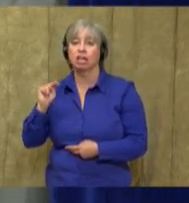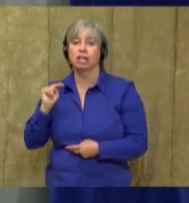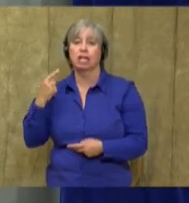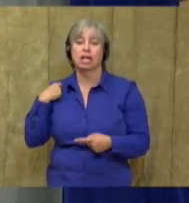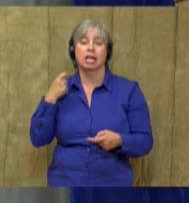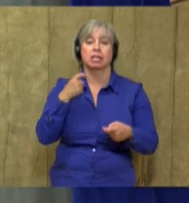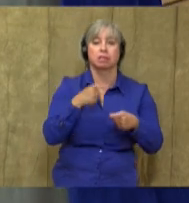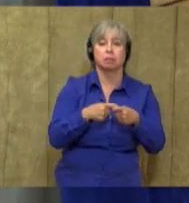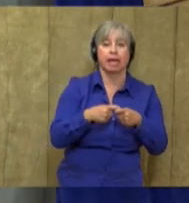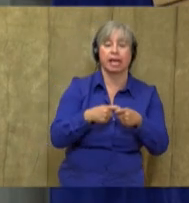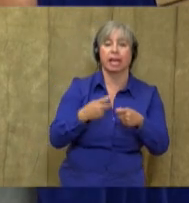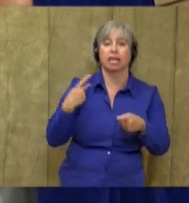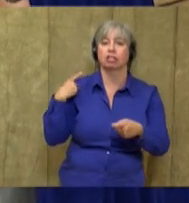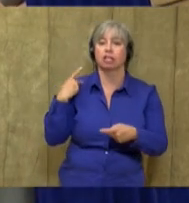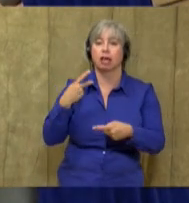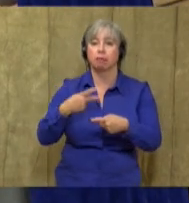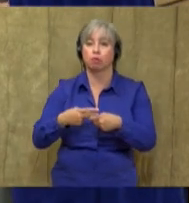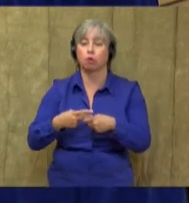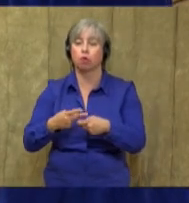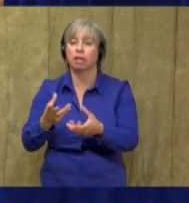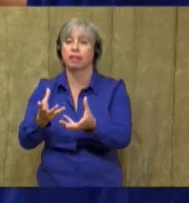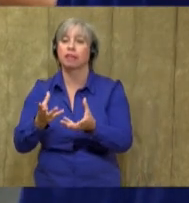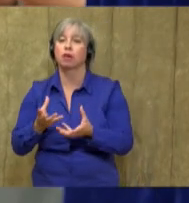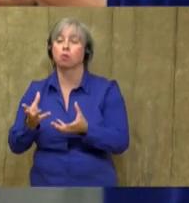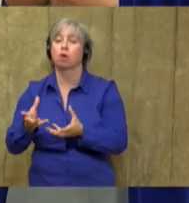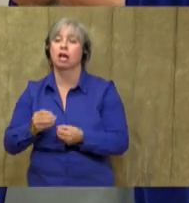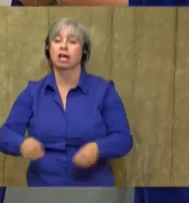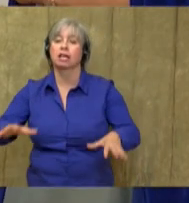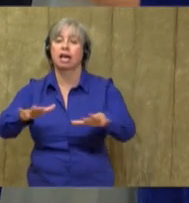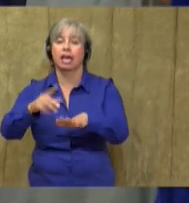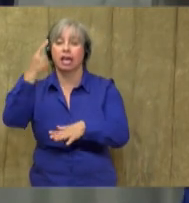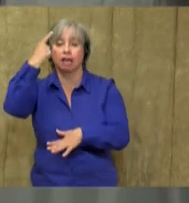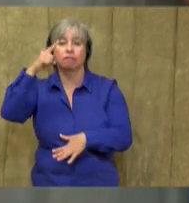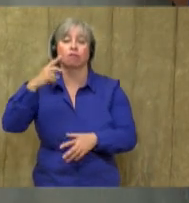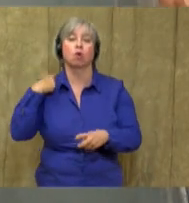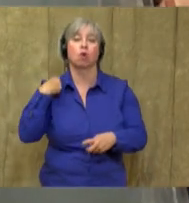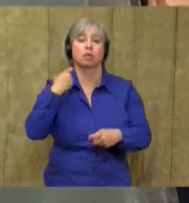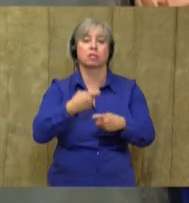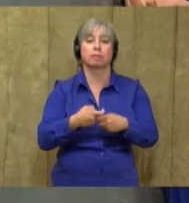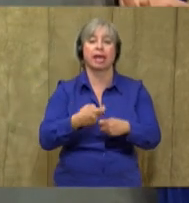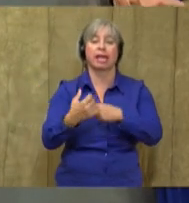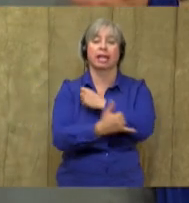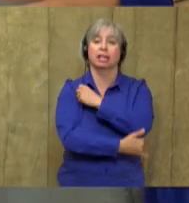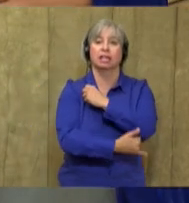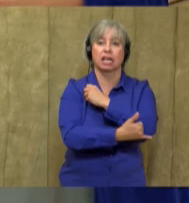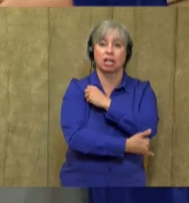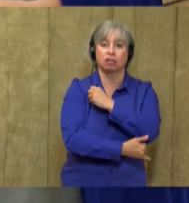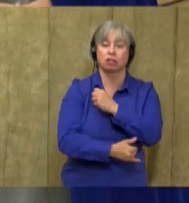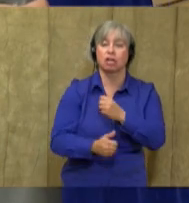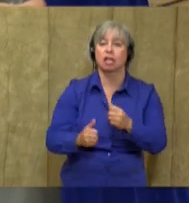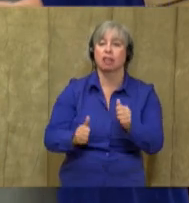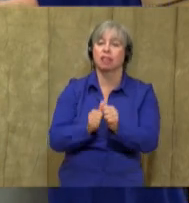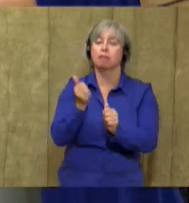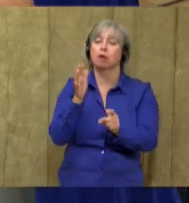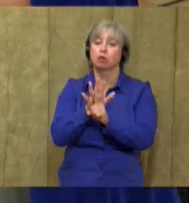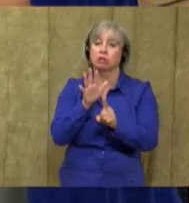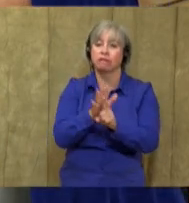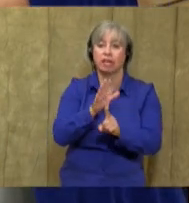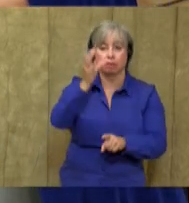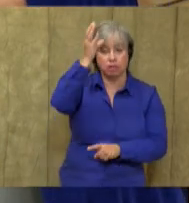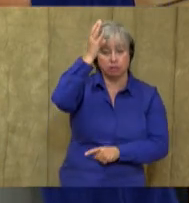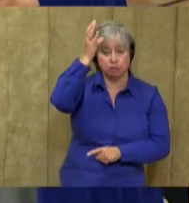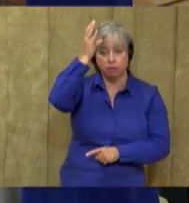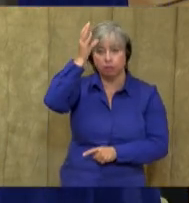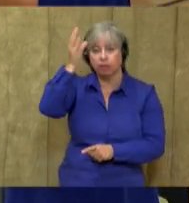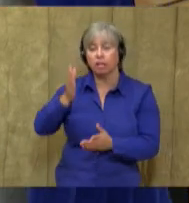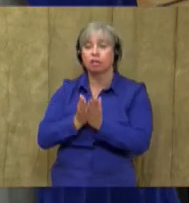to gain land for Spain. And then, of course, the most famous one we know is Christopher Columbus, who sailed the